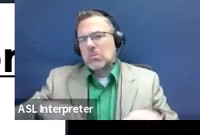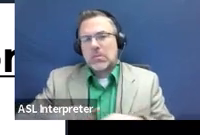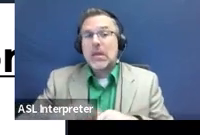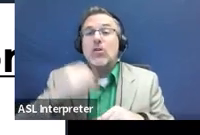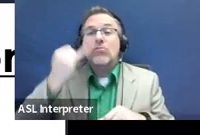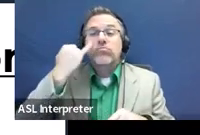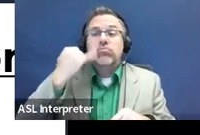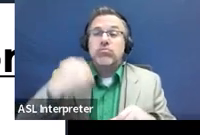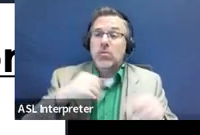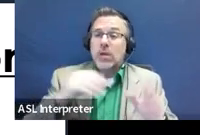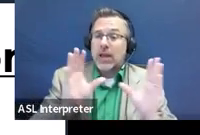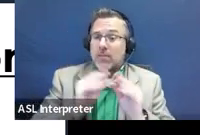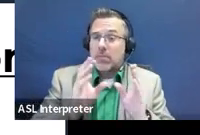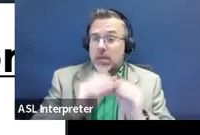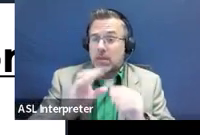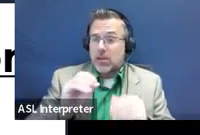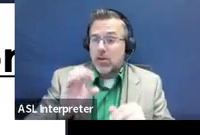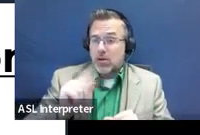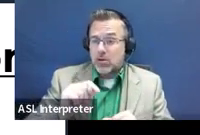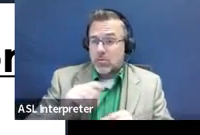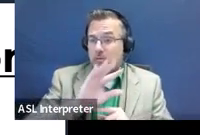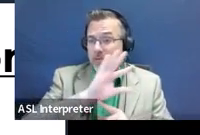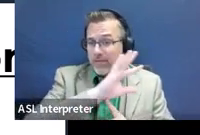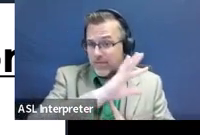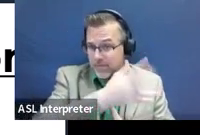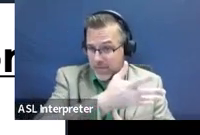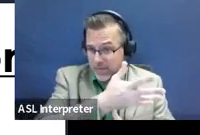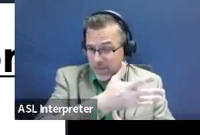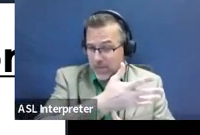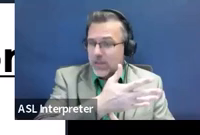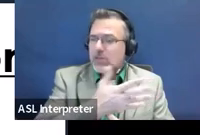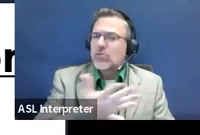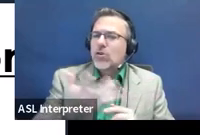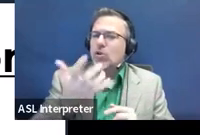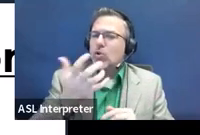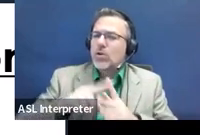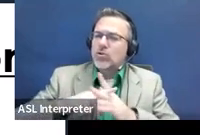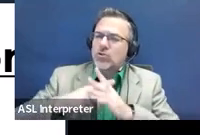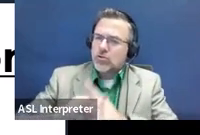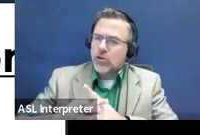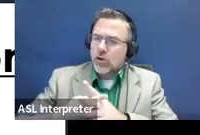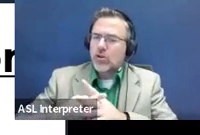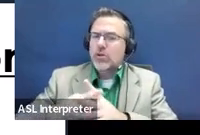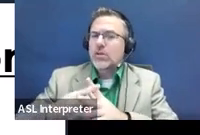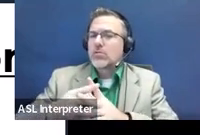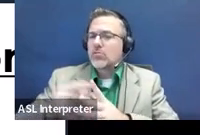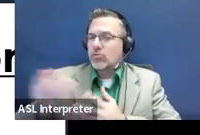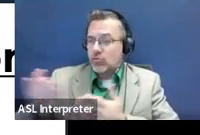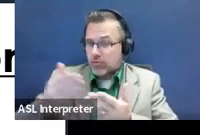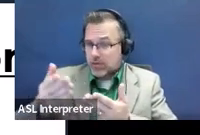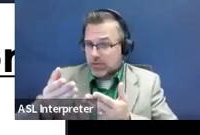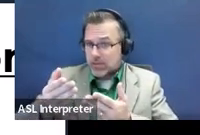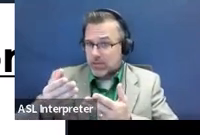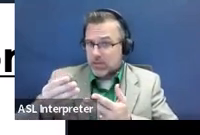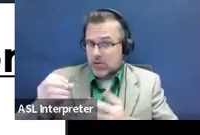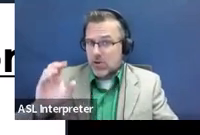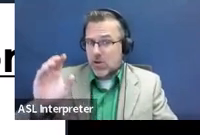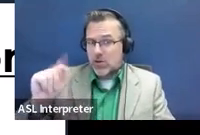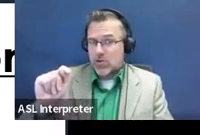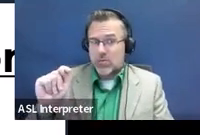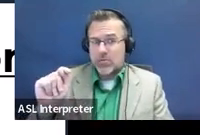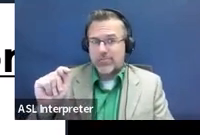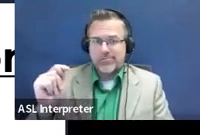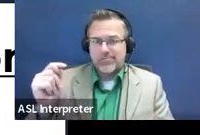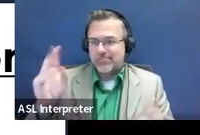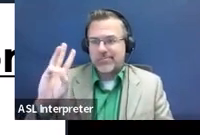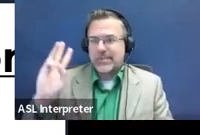and then you wanted to start the IEP on the 6th, the parents can say, yeah, that's fine.